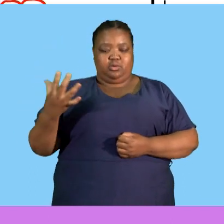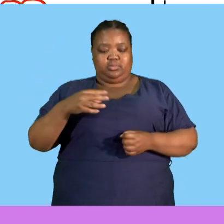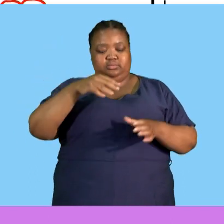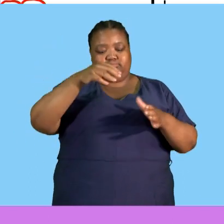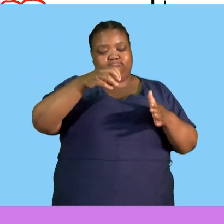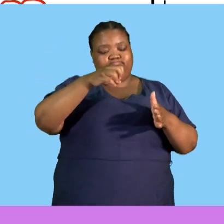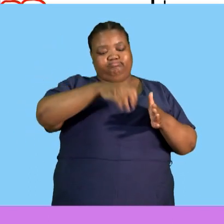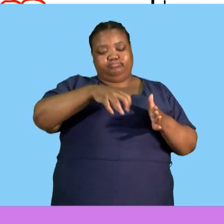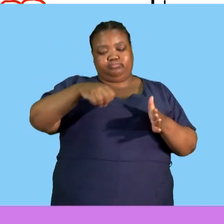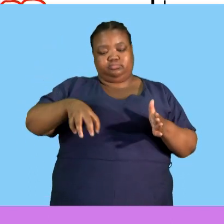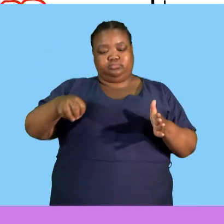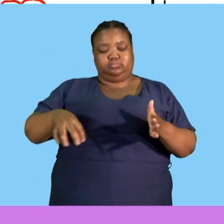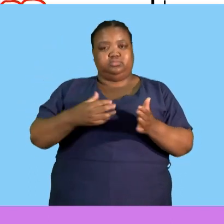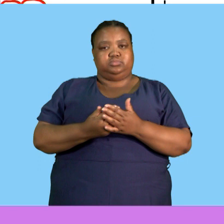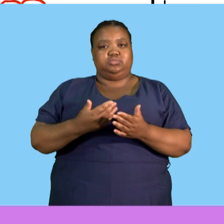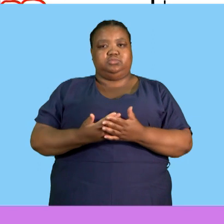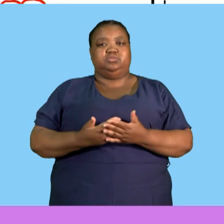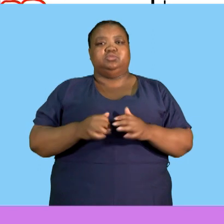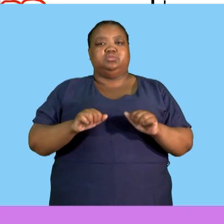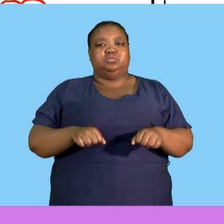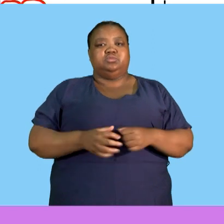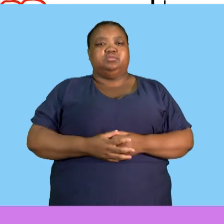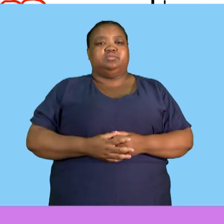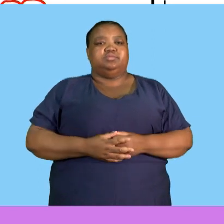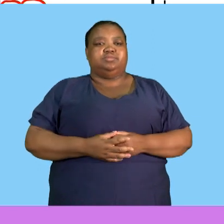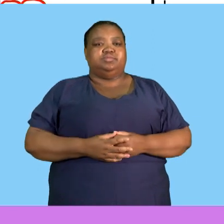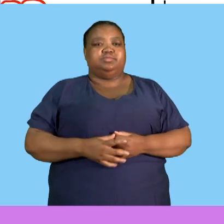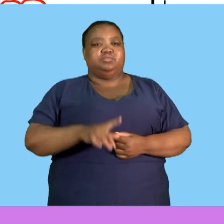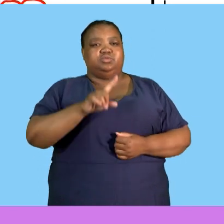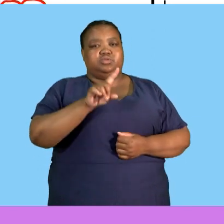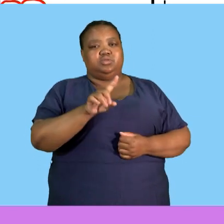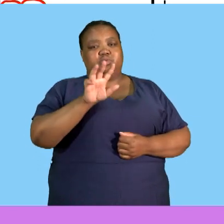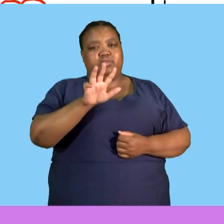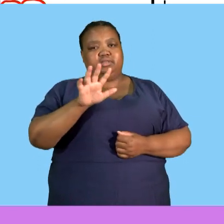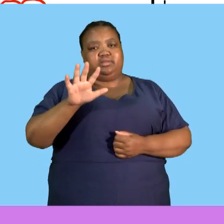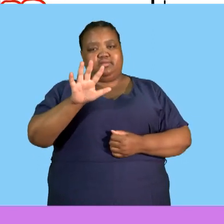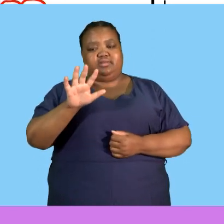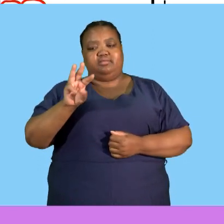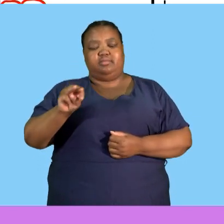of it. Okay, so let's quickly start. So first of all, I'll take the